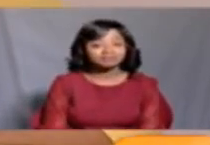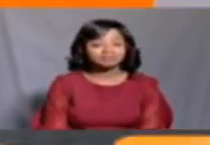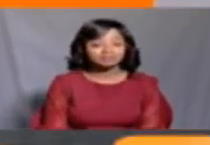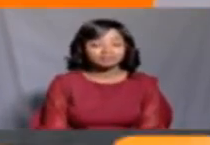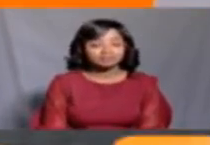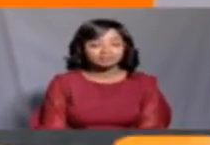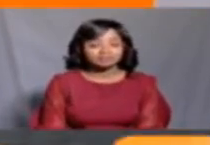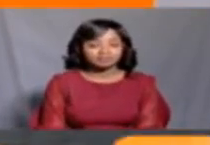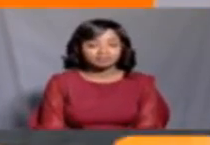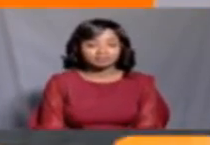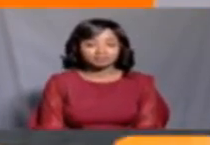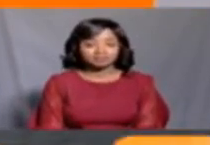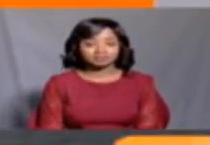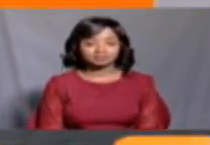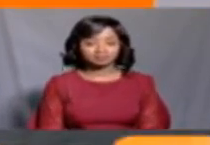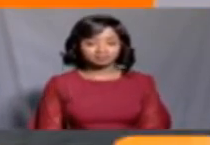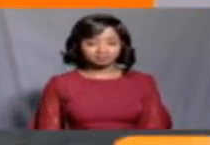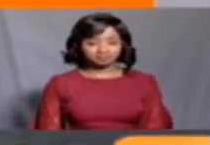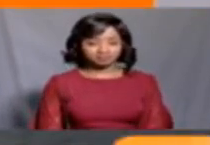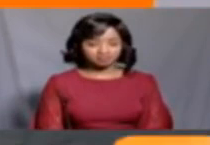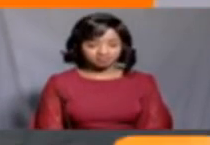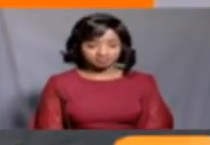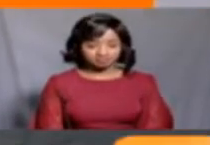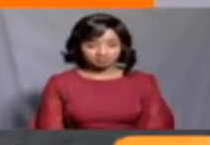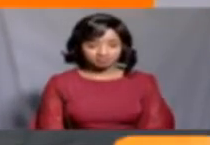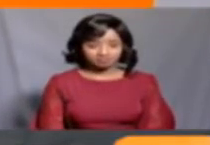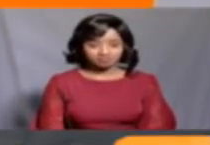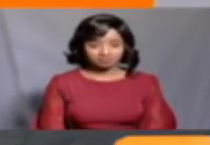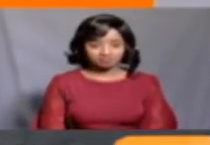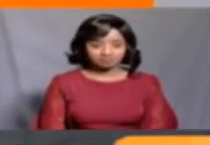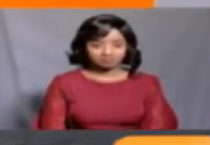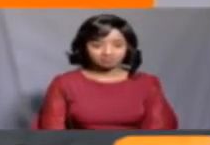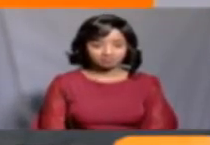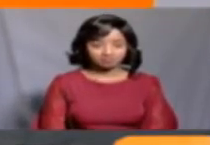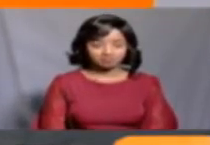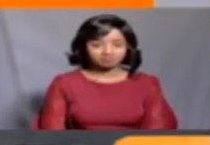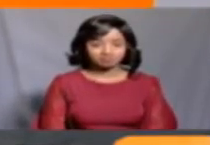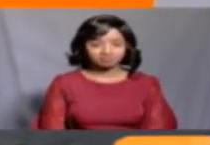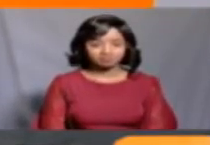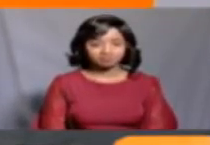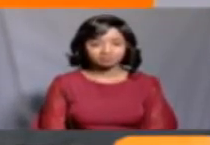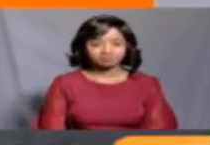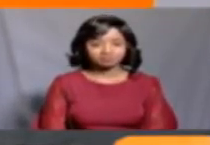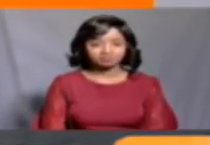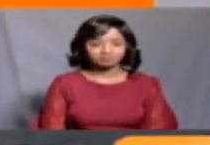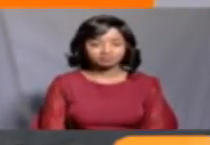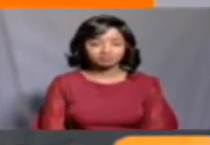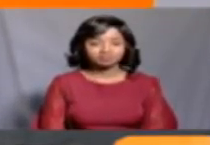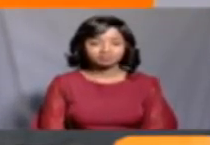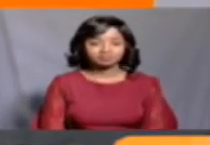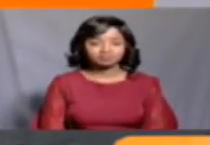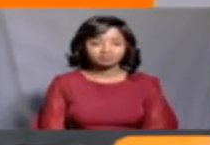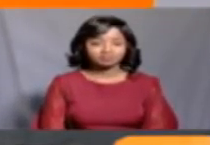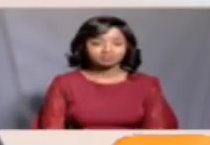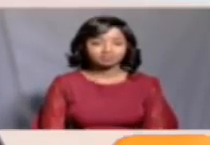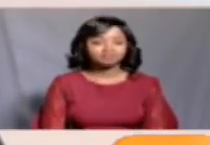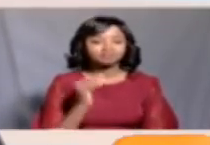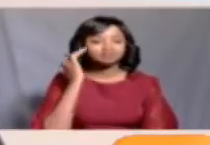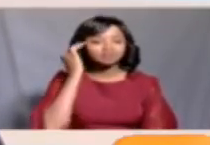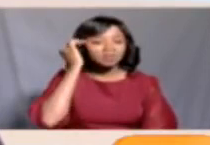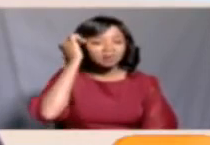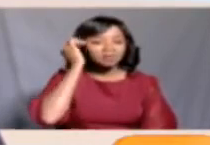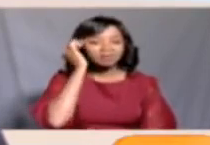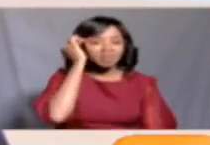them? And I think that's the other myth about mental illness. Mental illness does not mean lack of